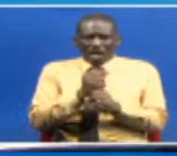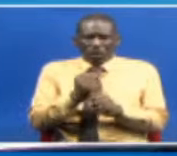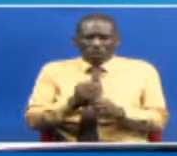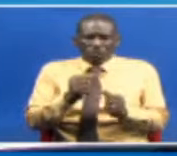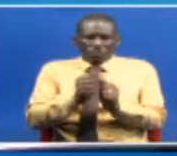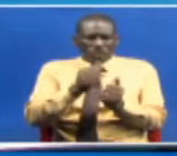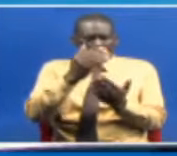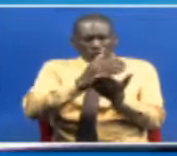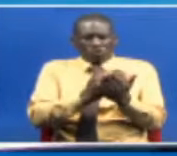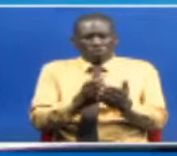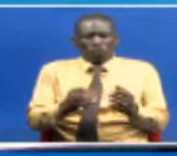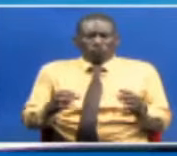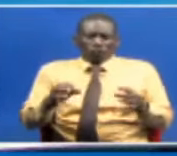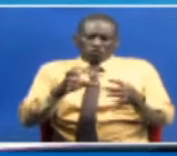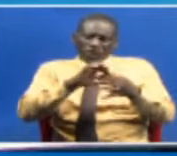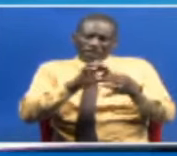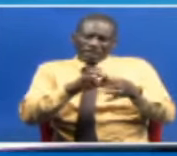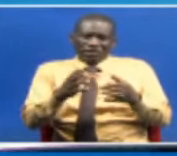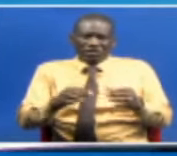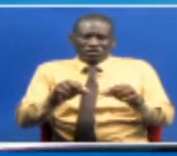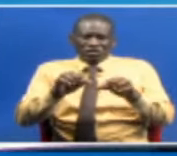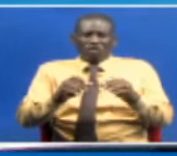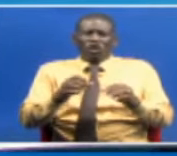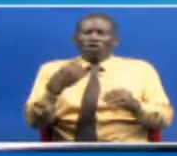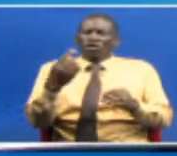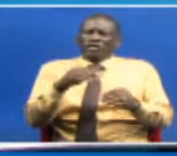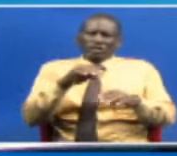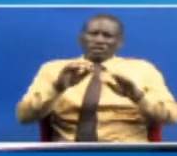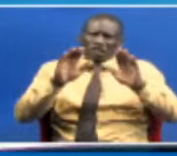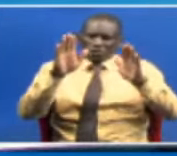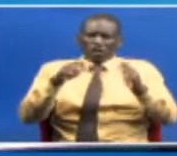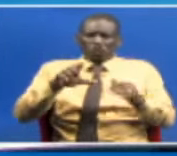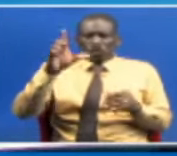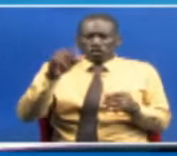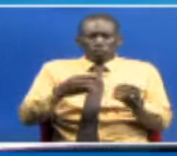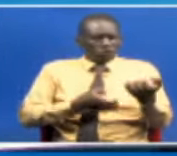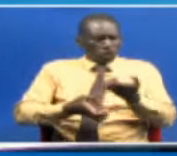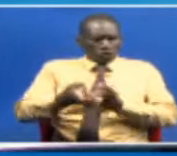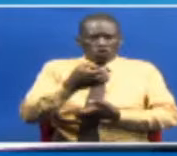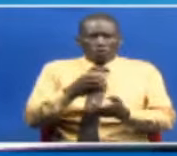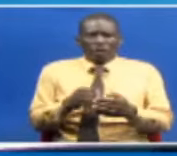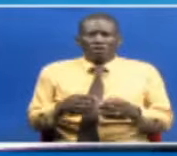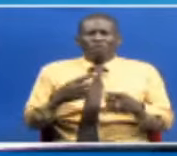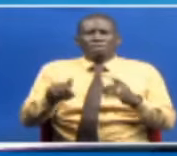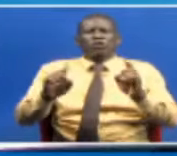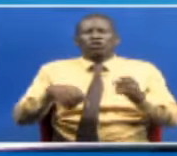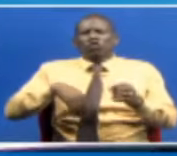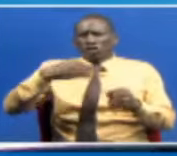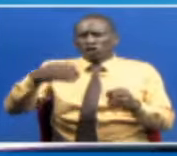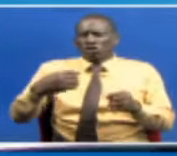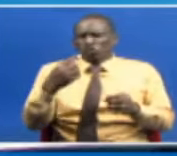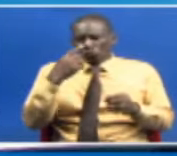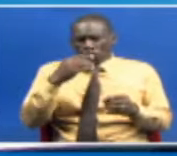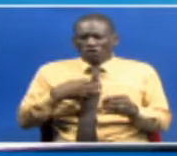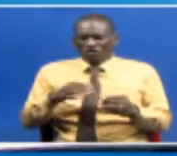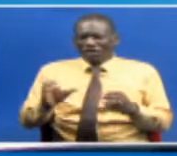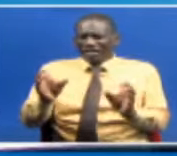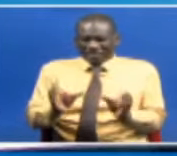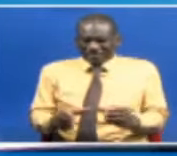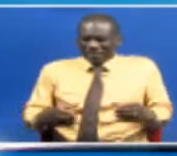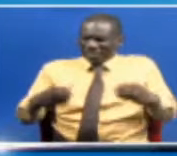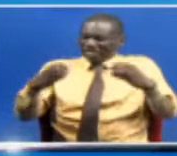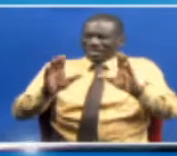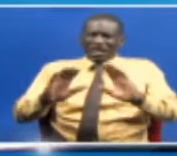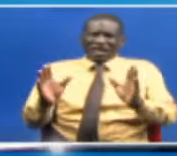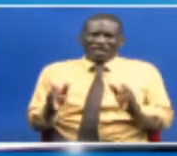of reticulation because it would only make sense and it would be cheaper economically rather than every home to have a gas cylinder because